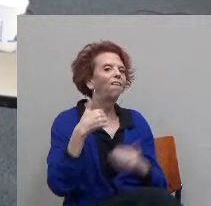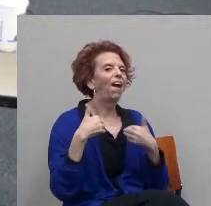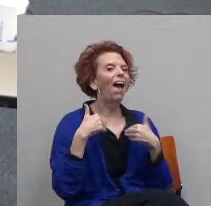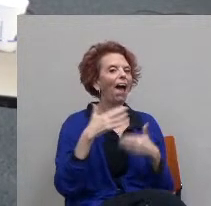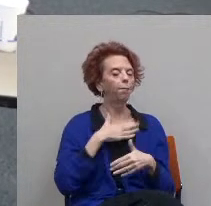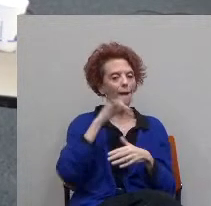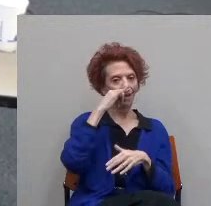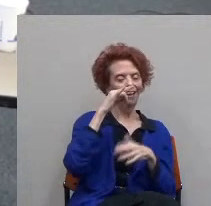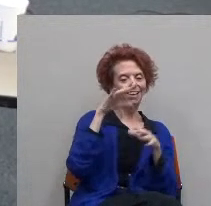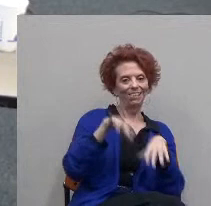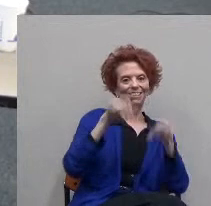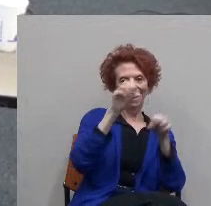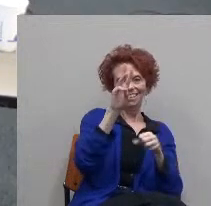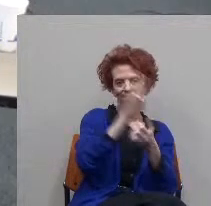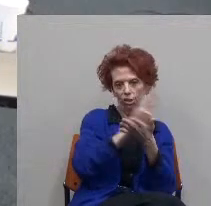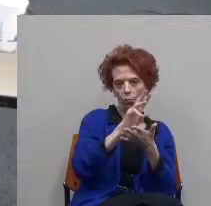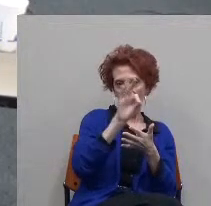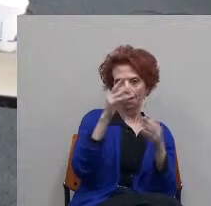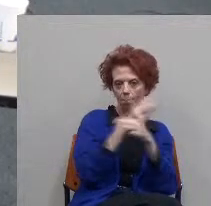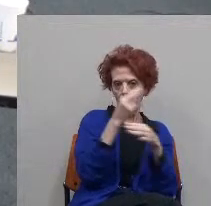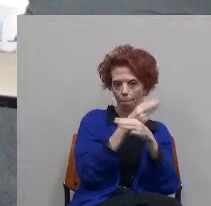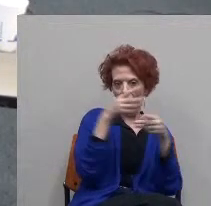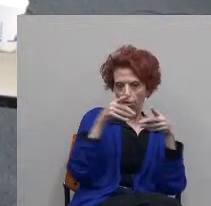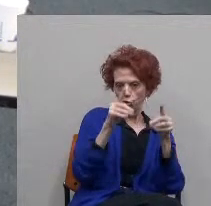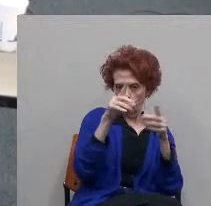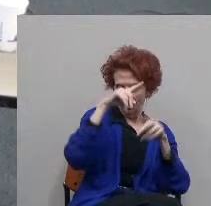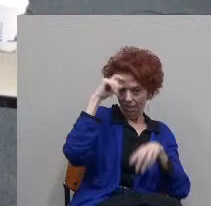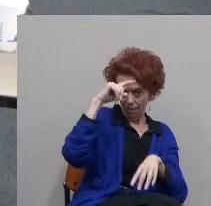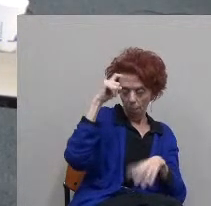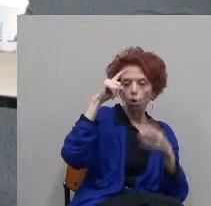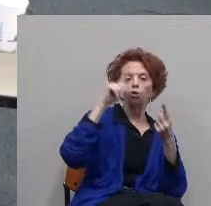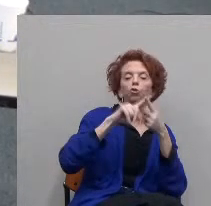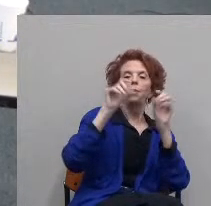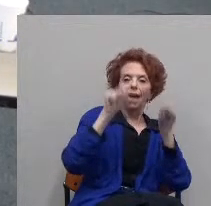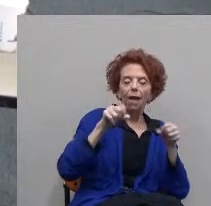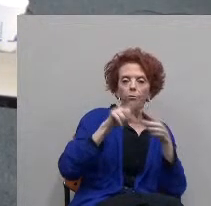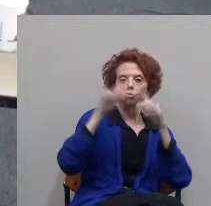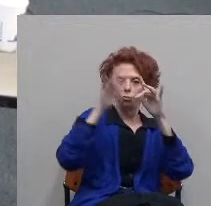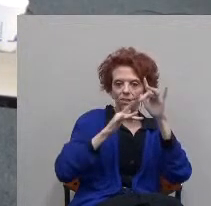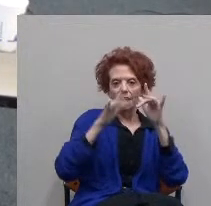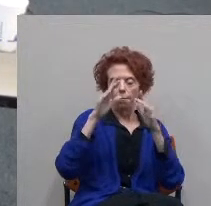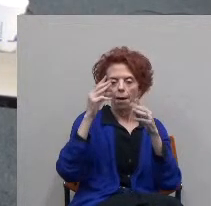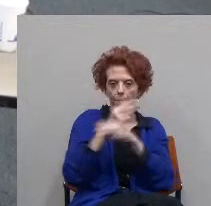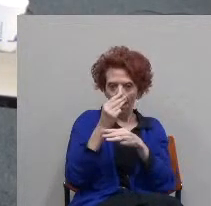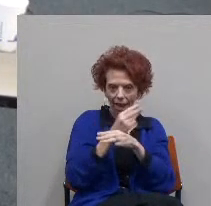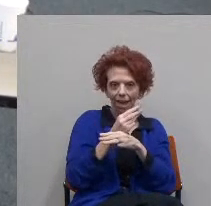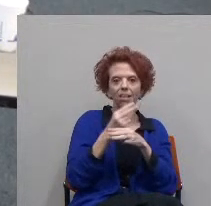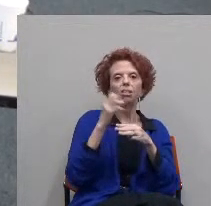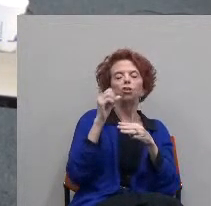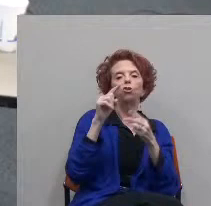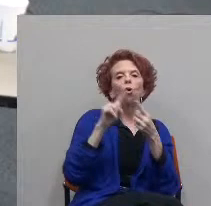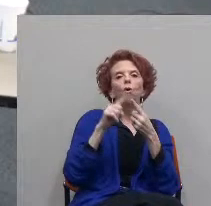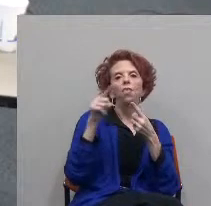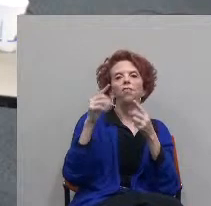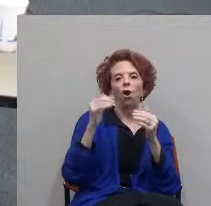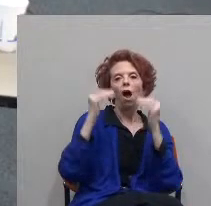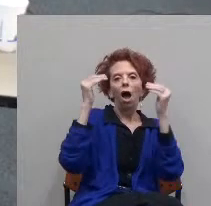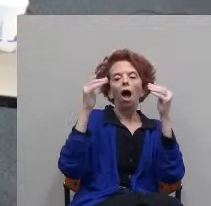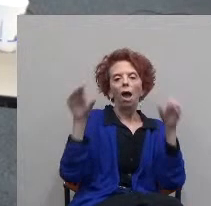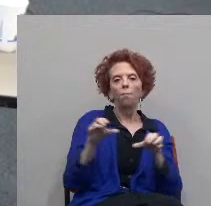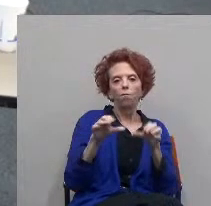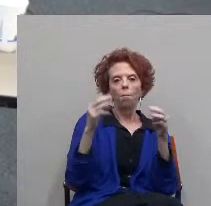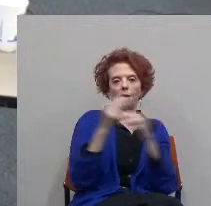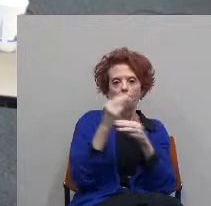take 6 weeks of math during the summer, right, in order to be able to skip a math, and it's because they're high-performing math students, and so